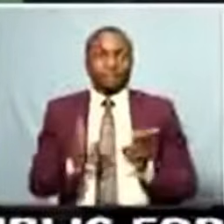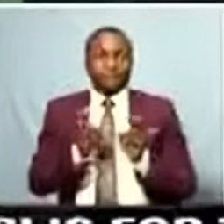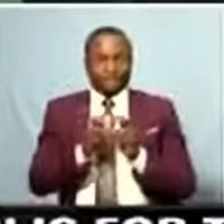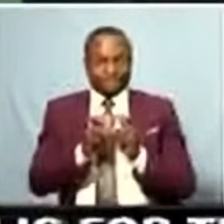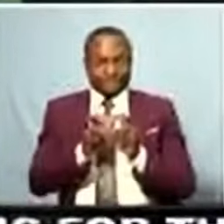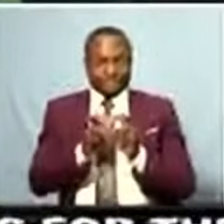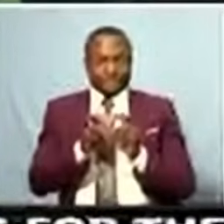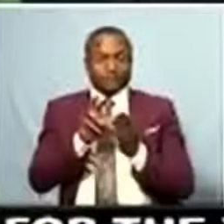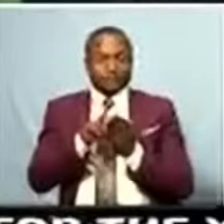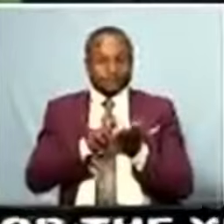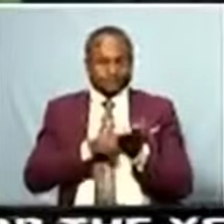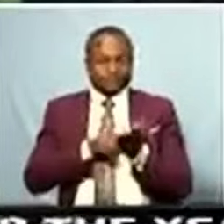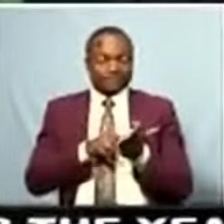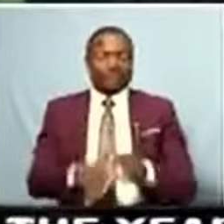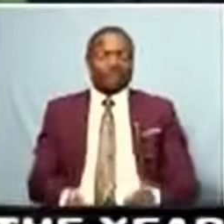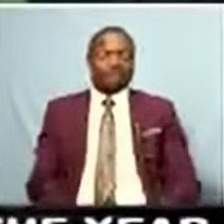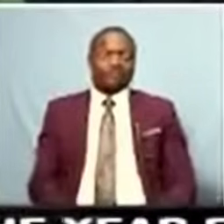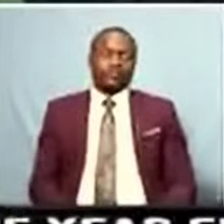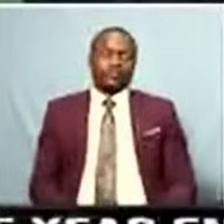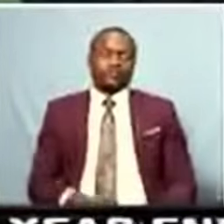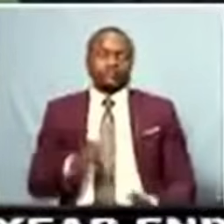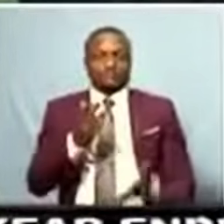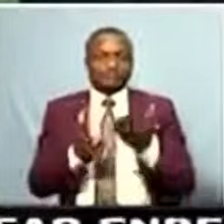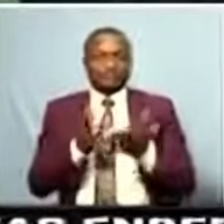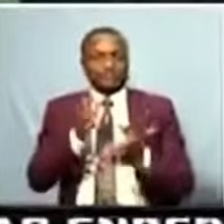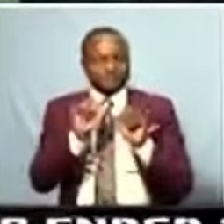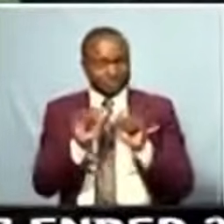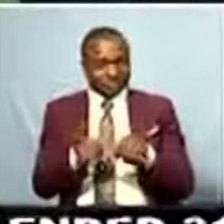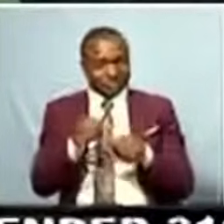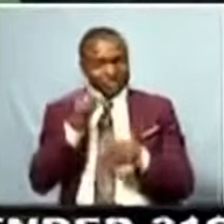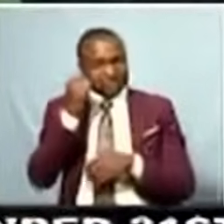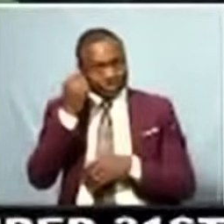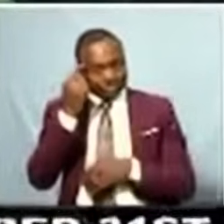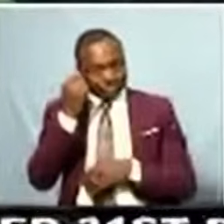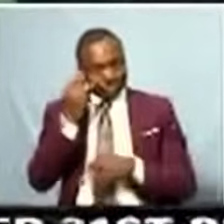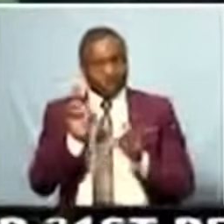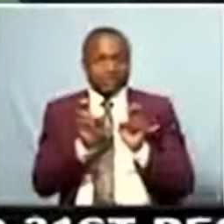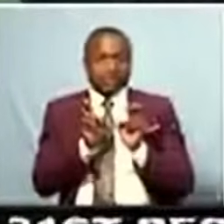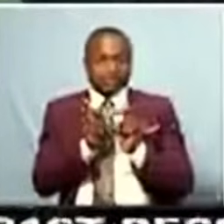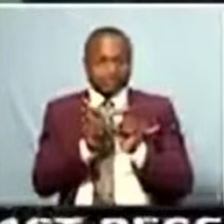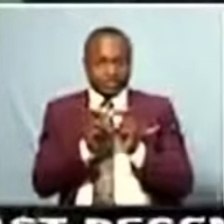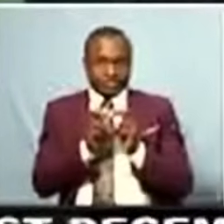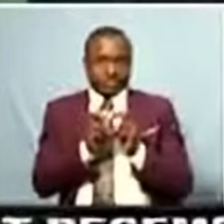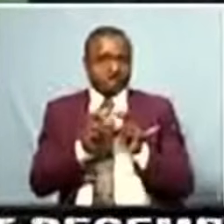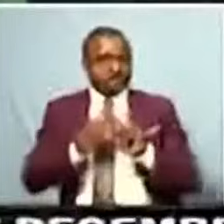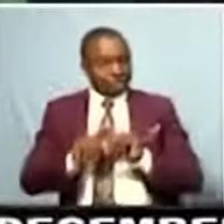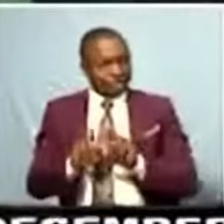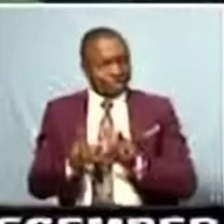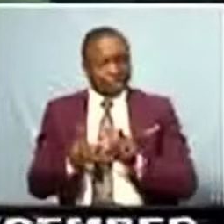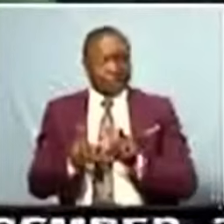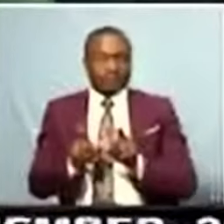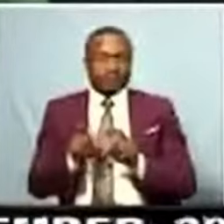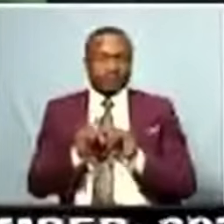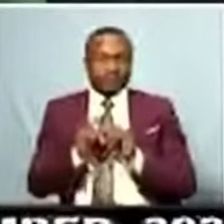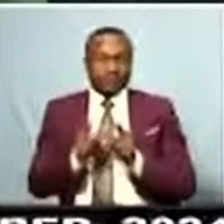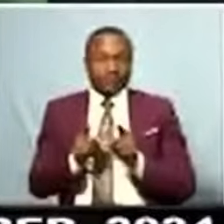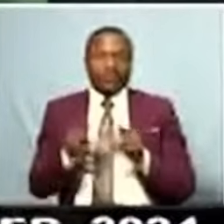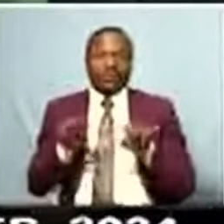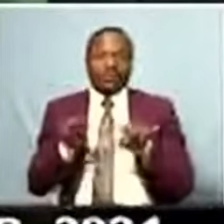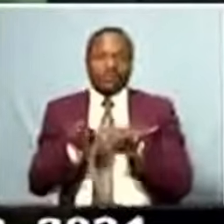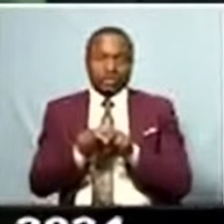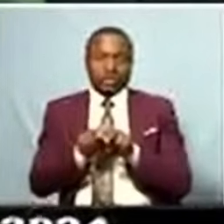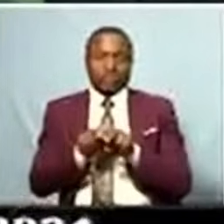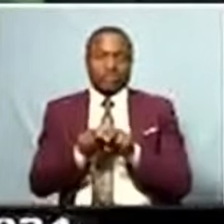of the contract, so that maybe that's when we understand, because contracts take different dimensions. But the common practice in